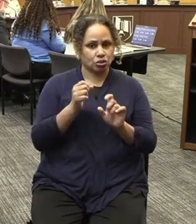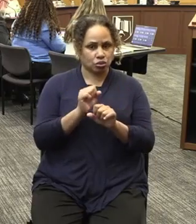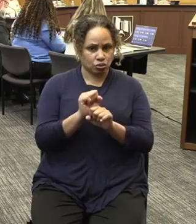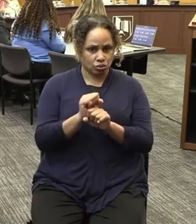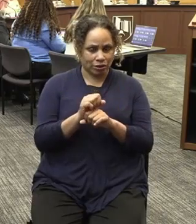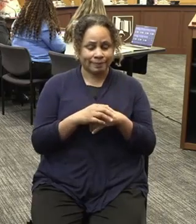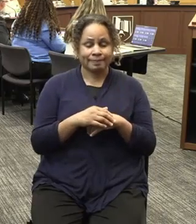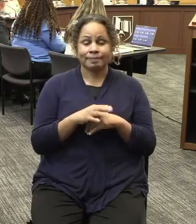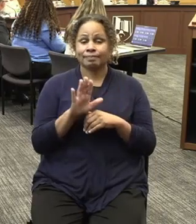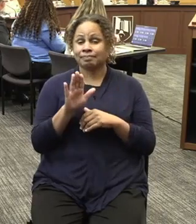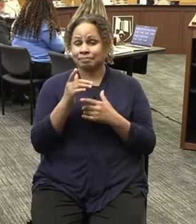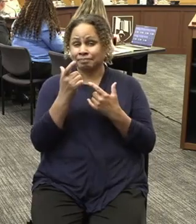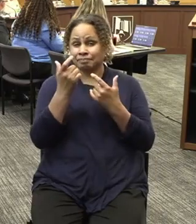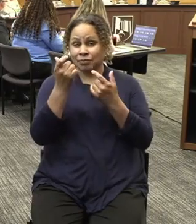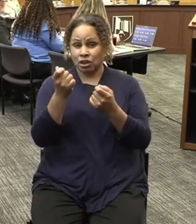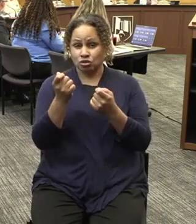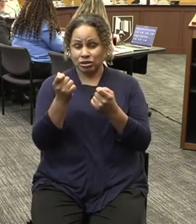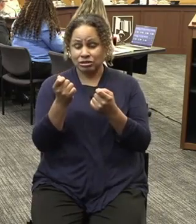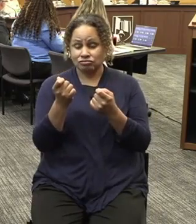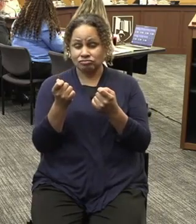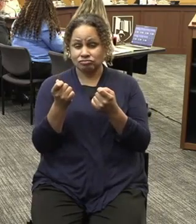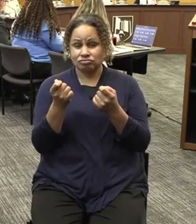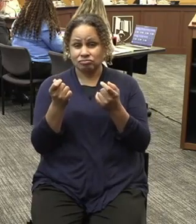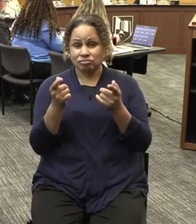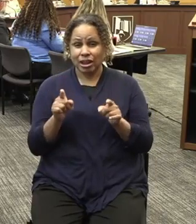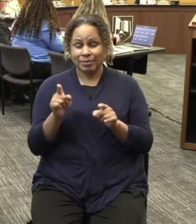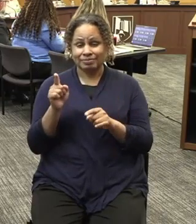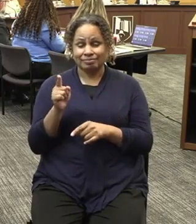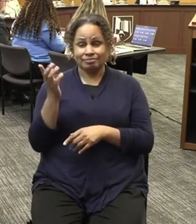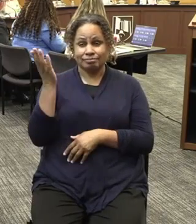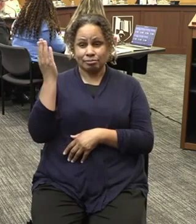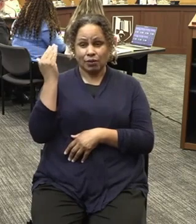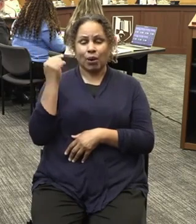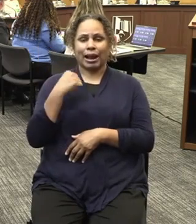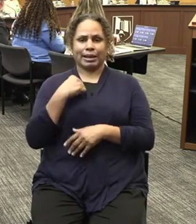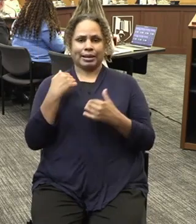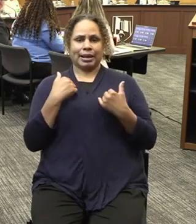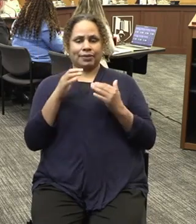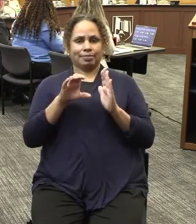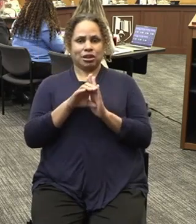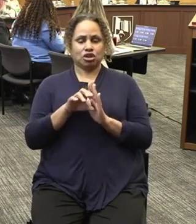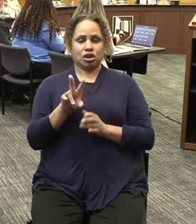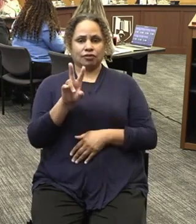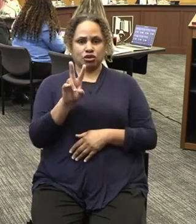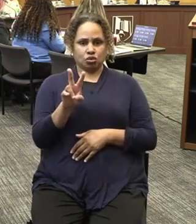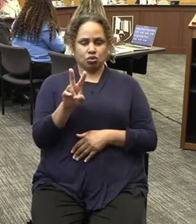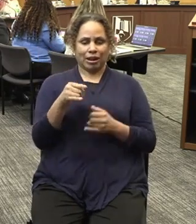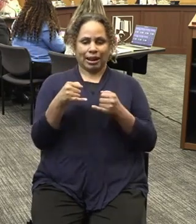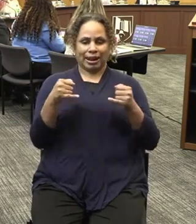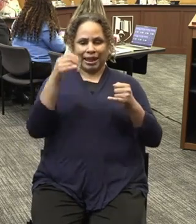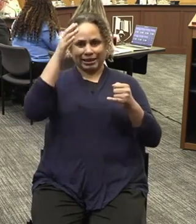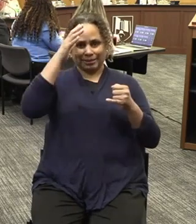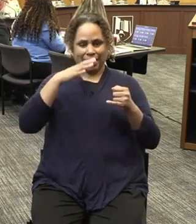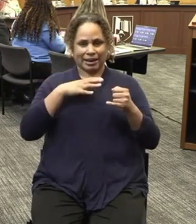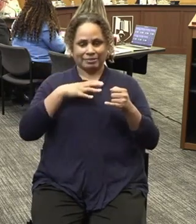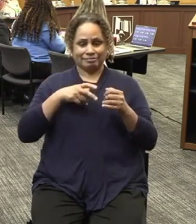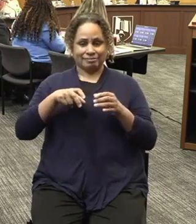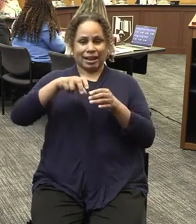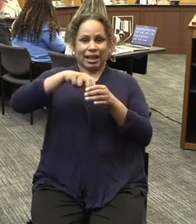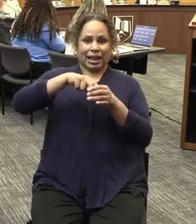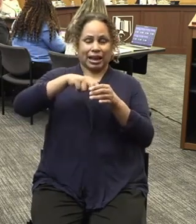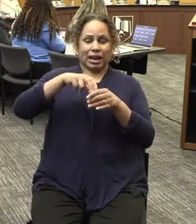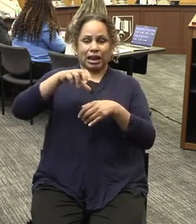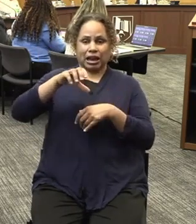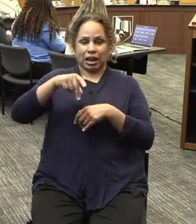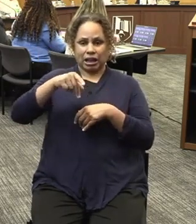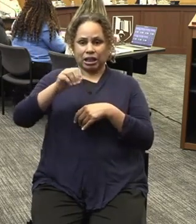interesting, that one. I have a picture of two linemen on a pole, and they're on the pole and they're